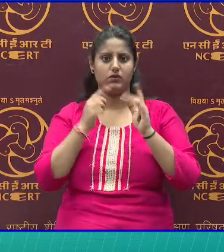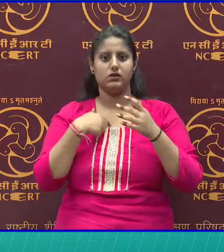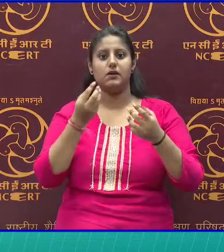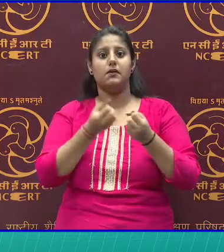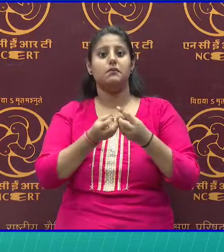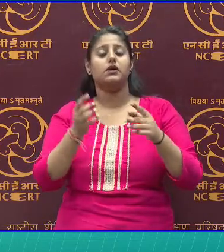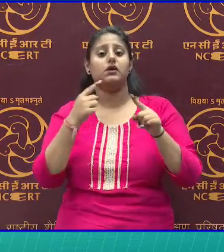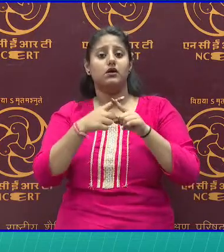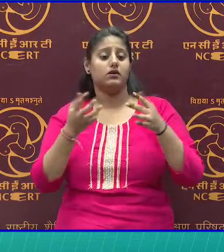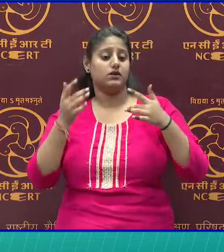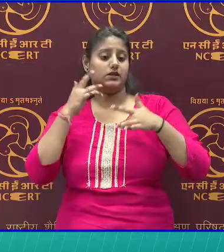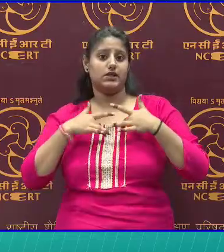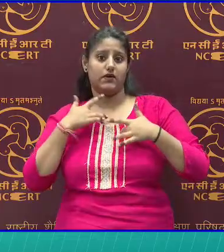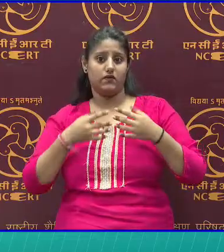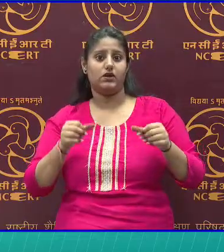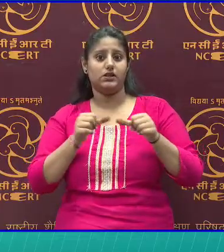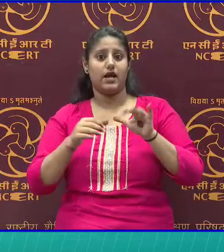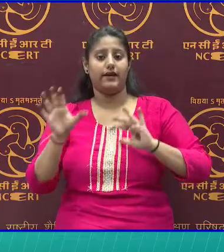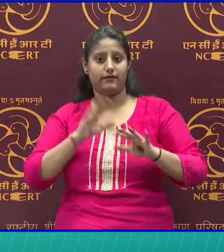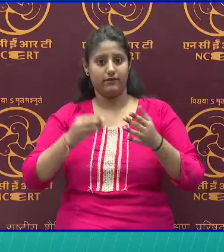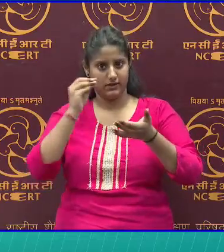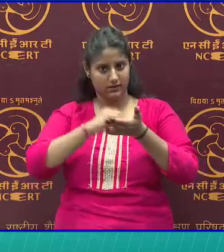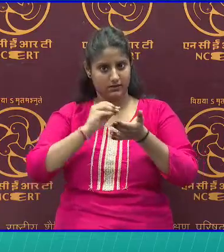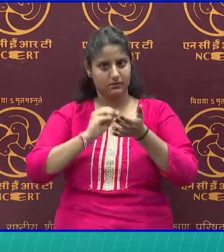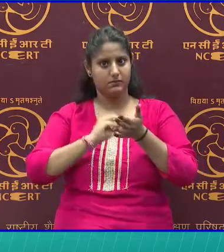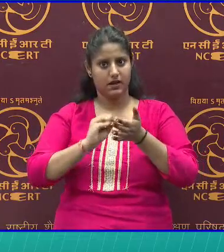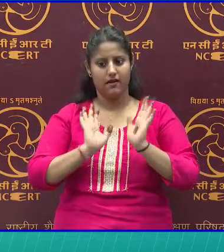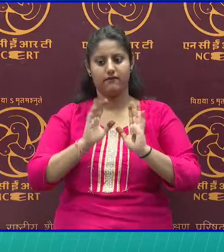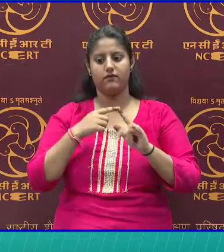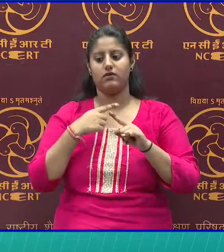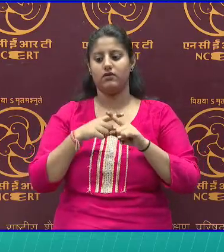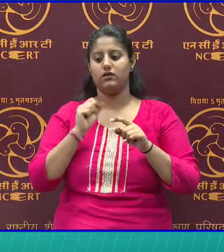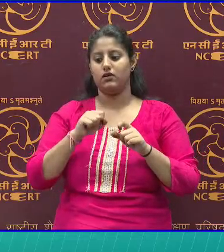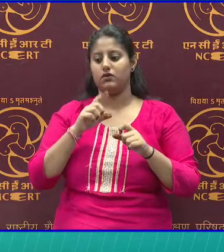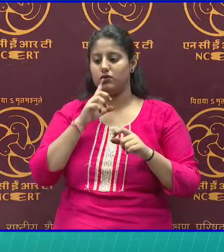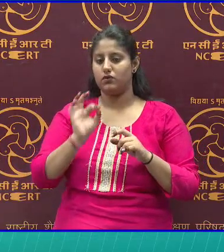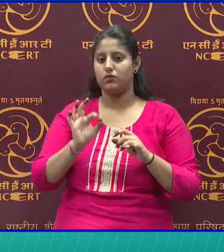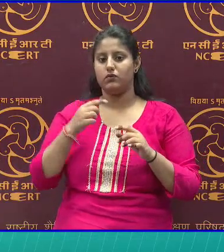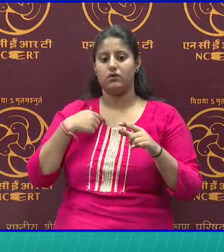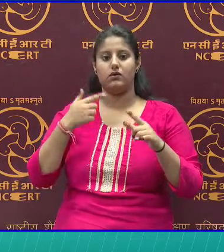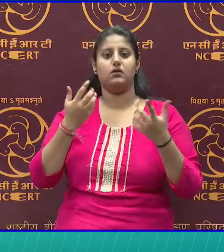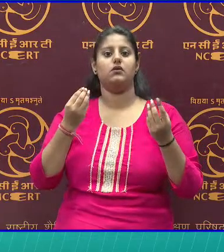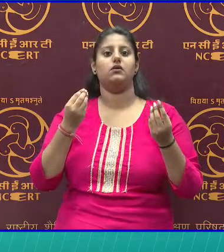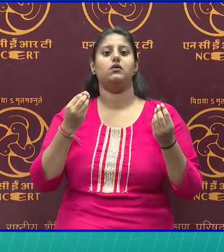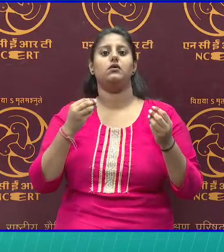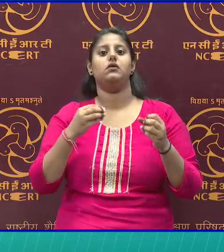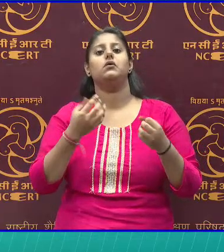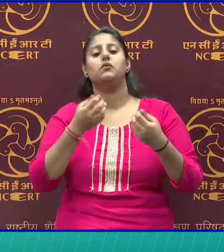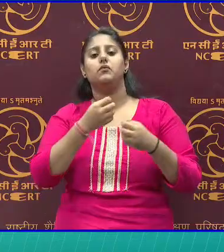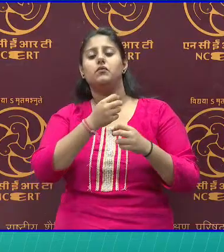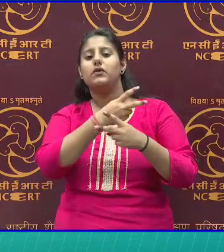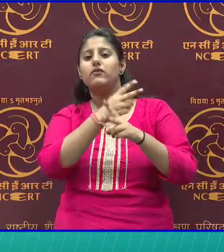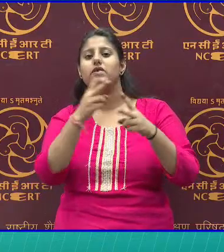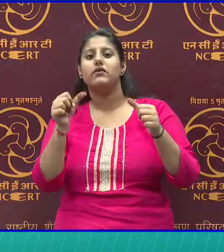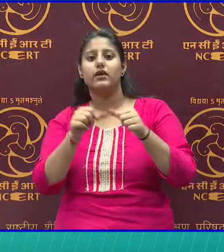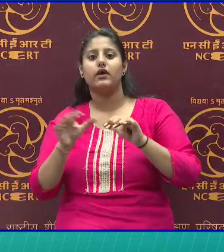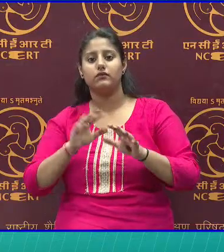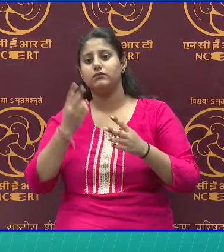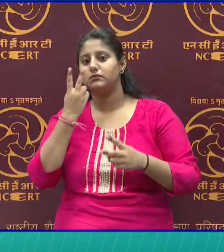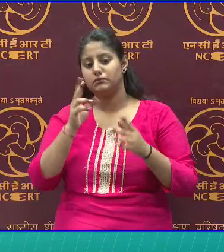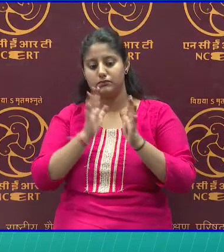activities we have for these chapters. I can see there is a top, bangle, spinning, and all of that. Through that. So we have